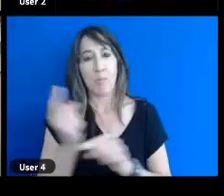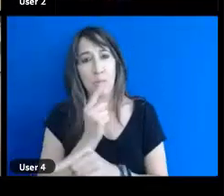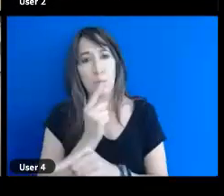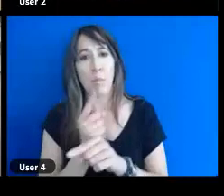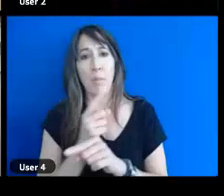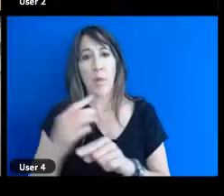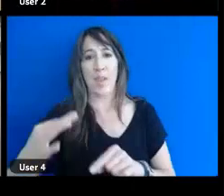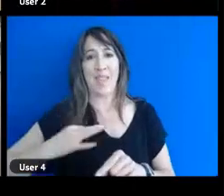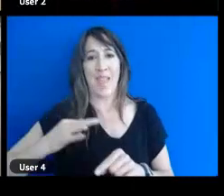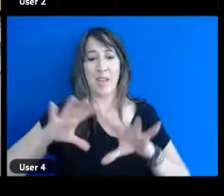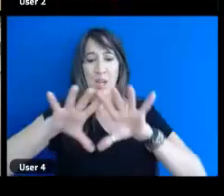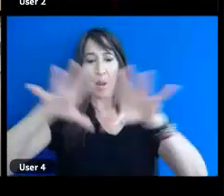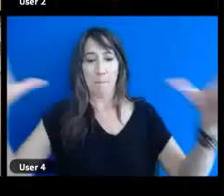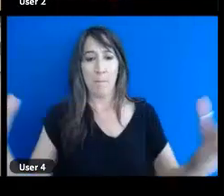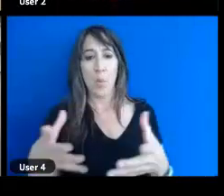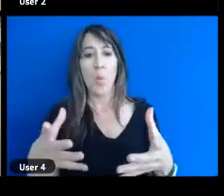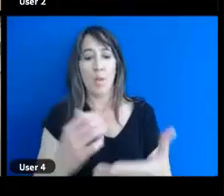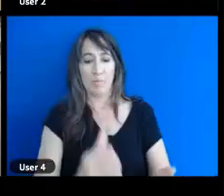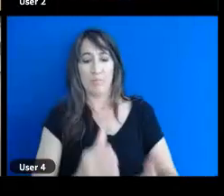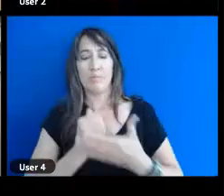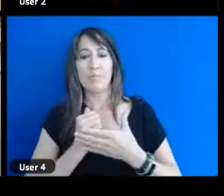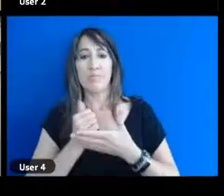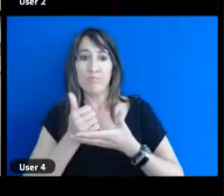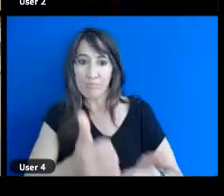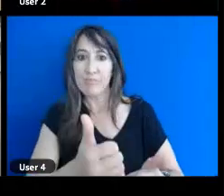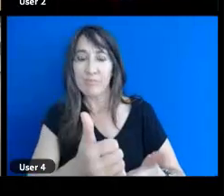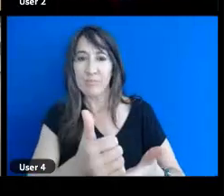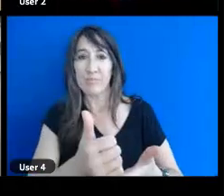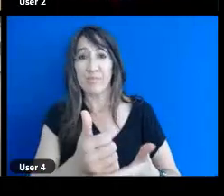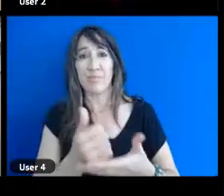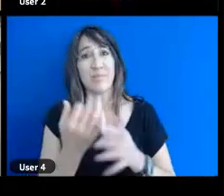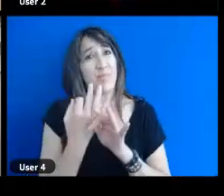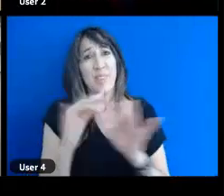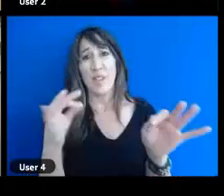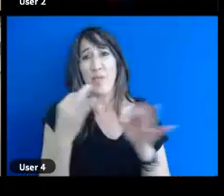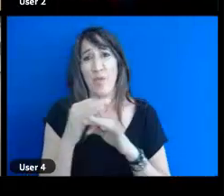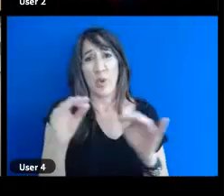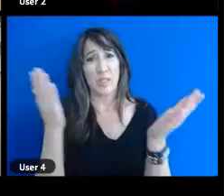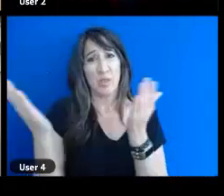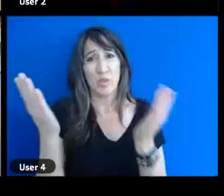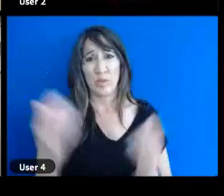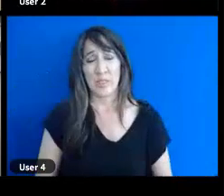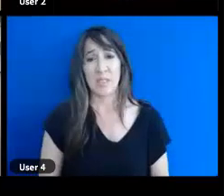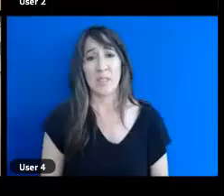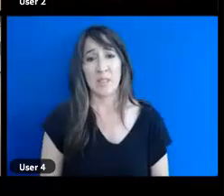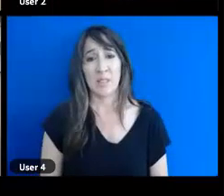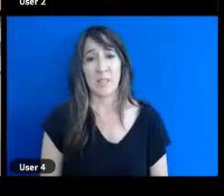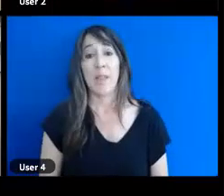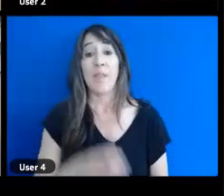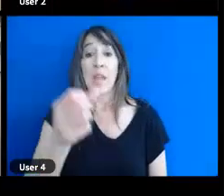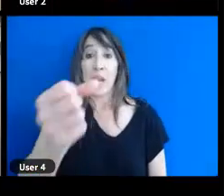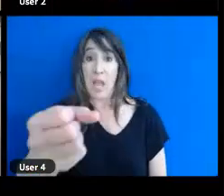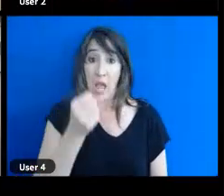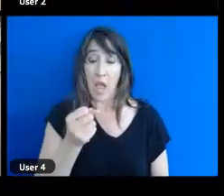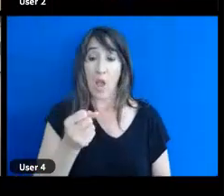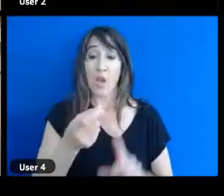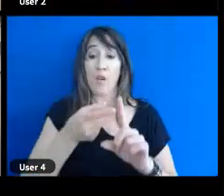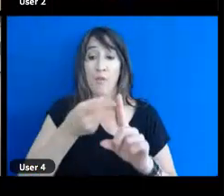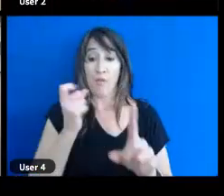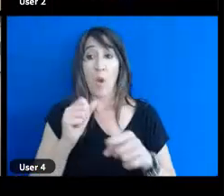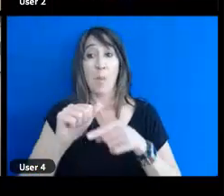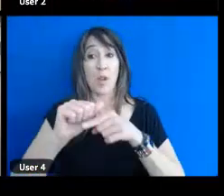those organizations and see what they can do to help you develop a candidate pool, provide training, help you support job seekers. Again, a lot of